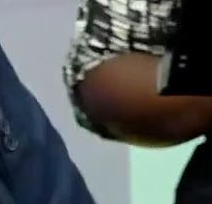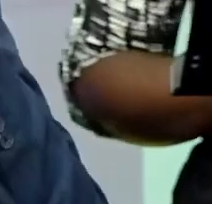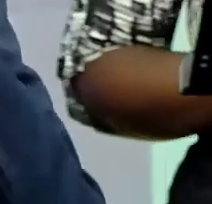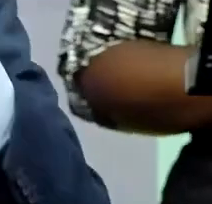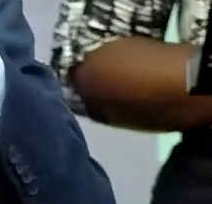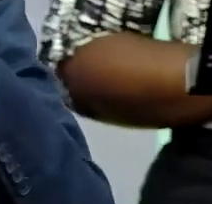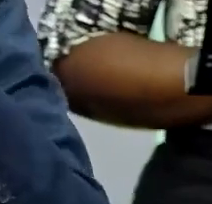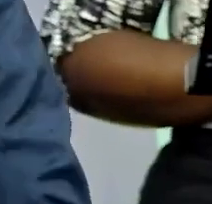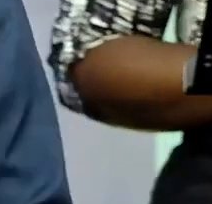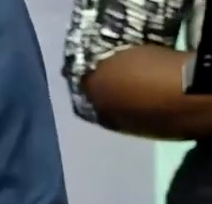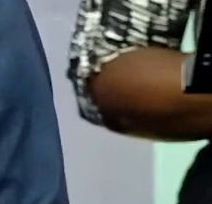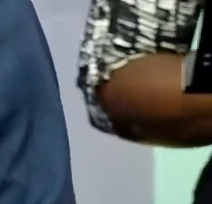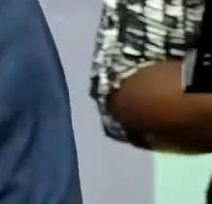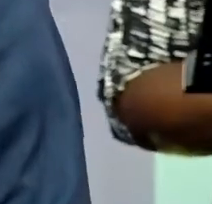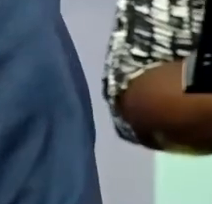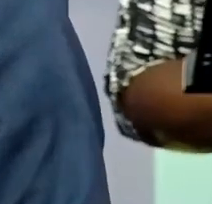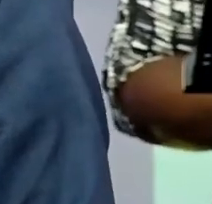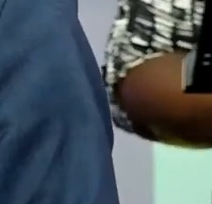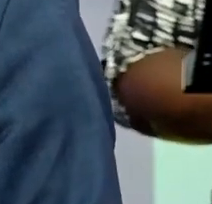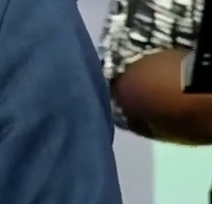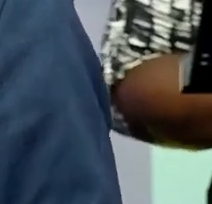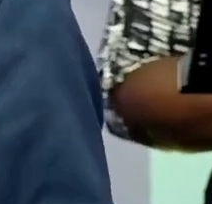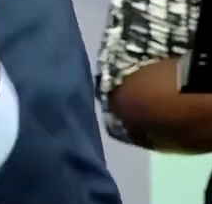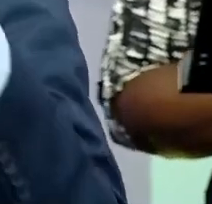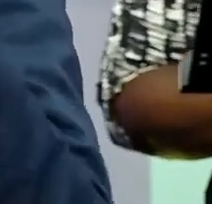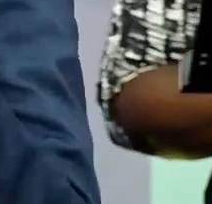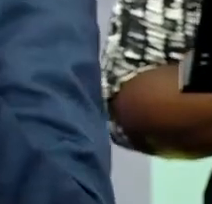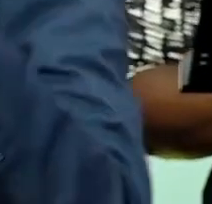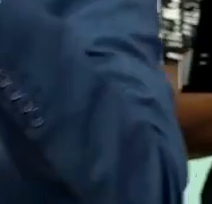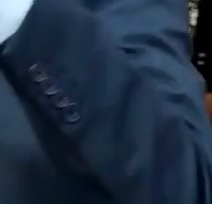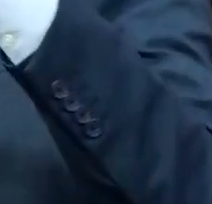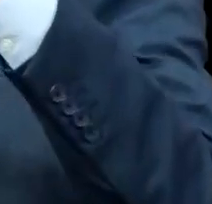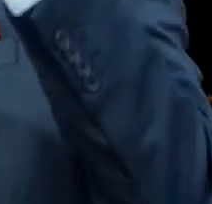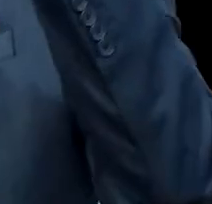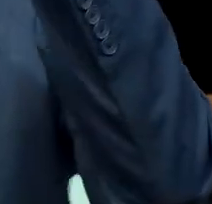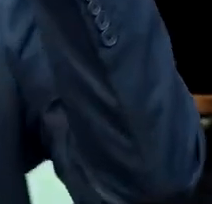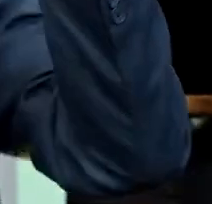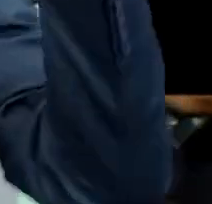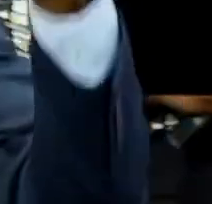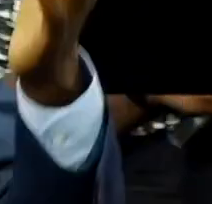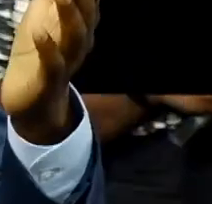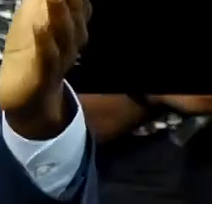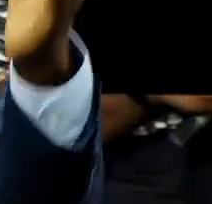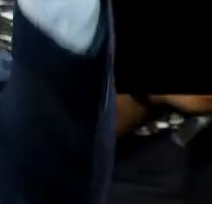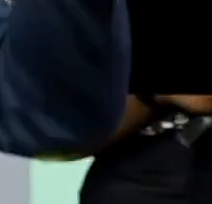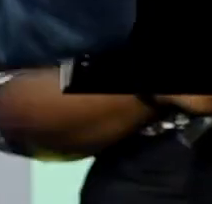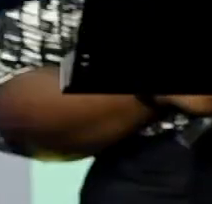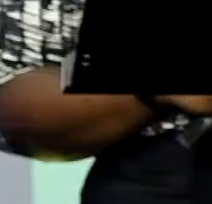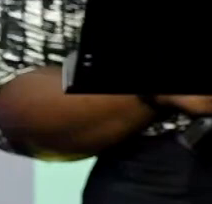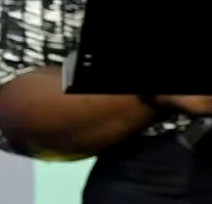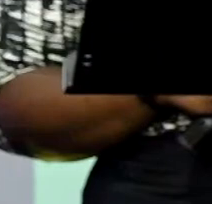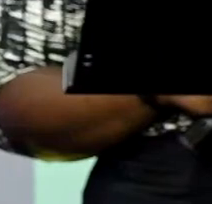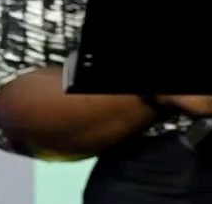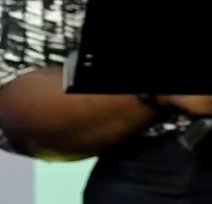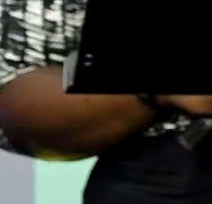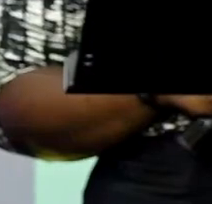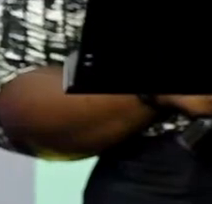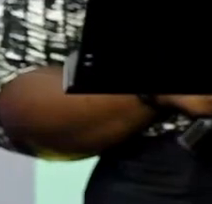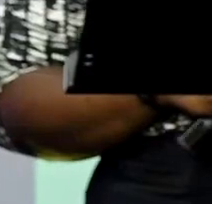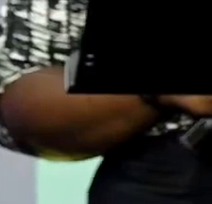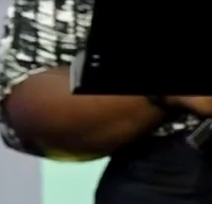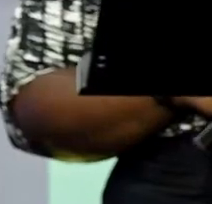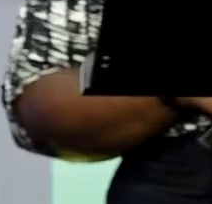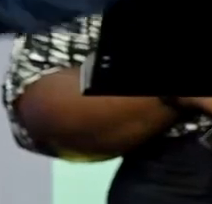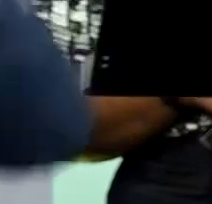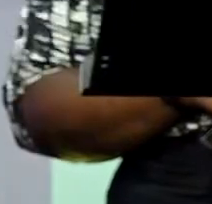and we sure can get back home. As I make this prayer, I don't know if there may be such an one. You can just raise up your hand so